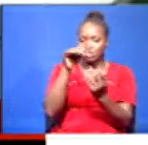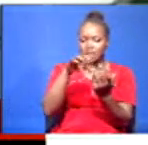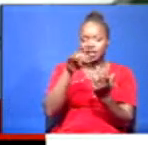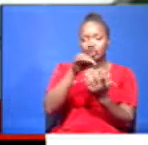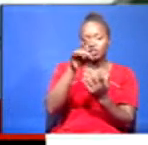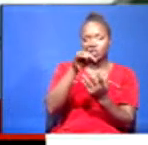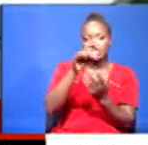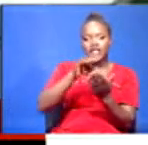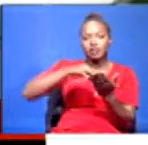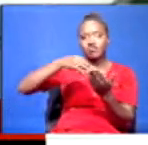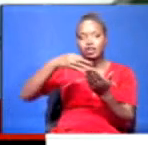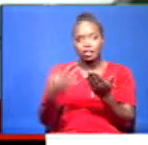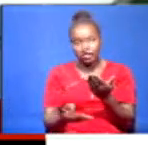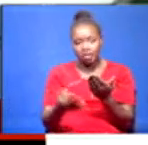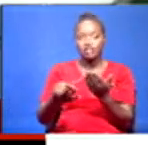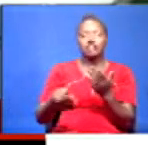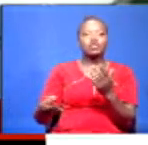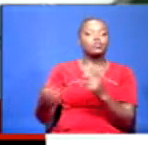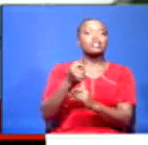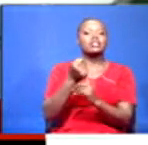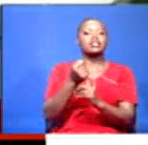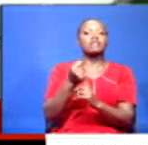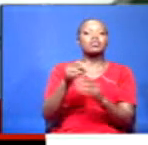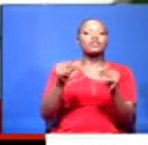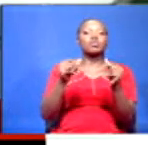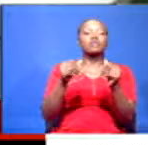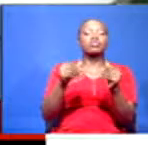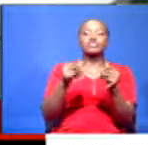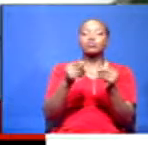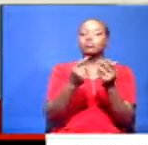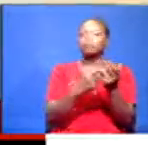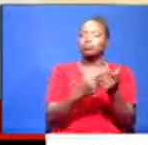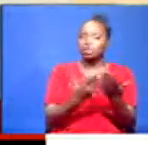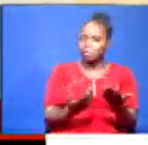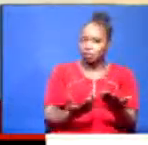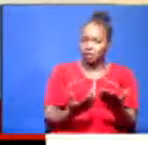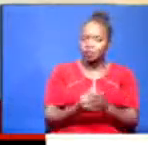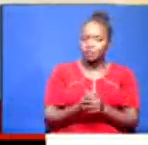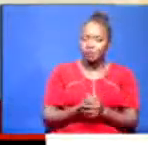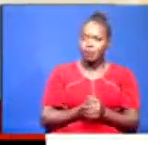he failed to meet the requisite qualifications. Serafina Robi reports.